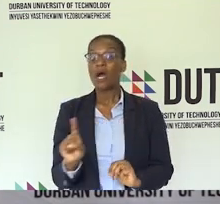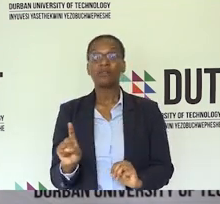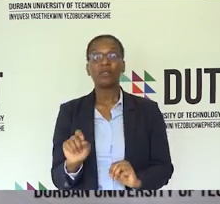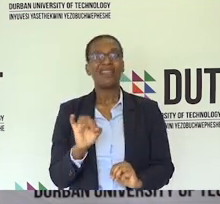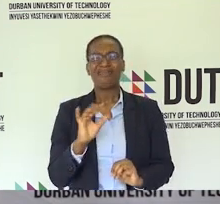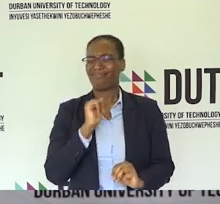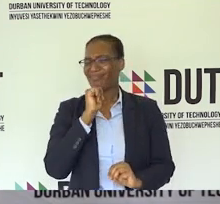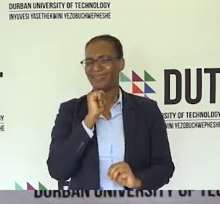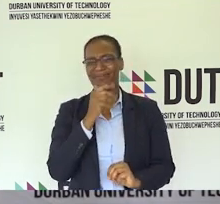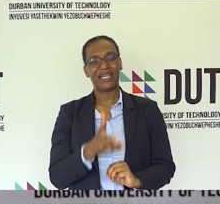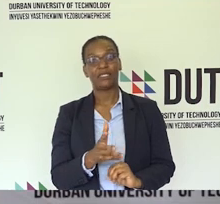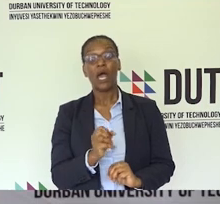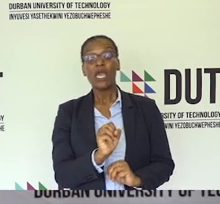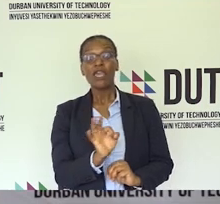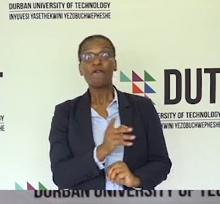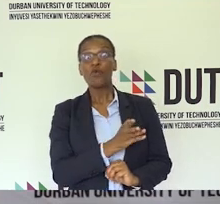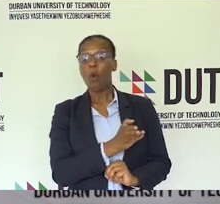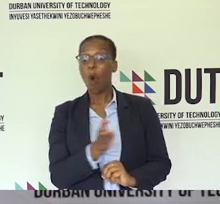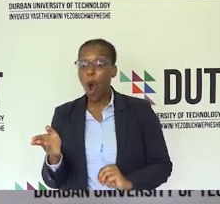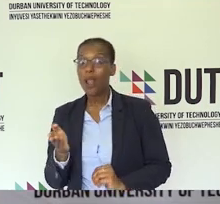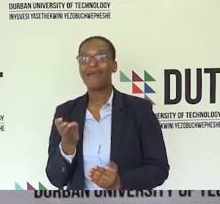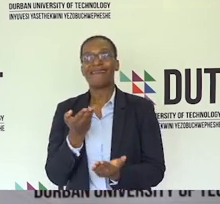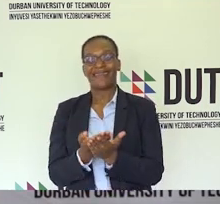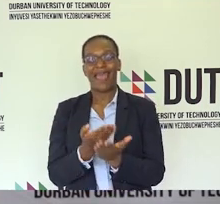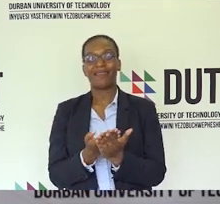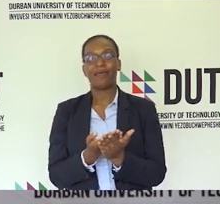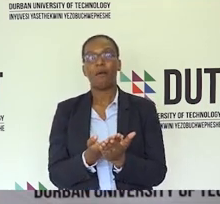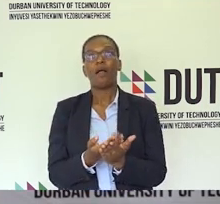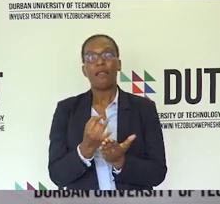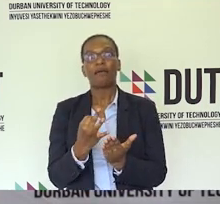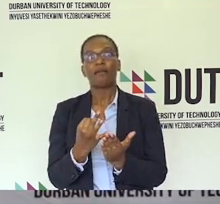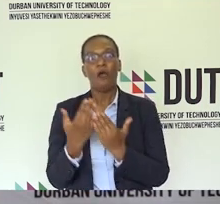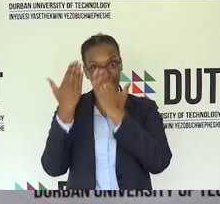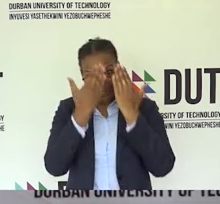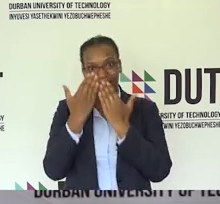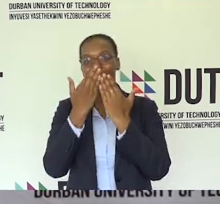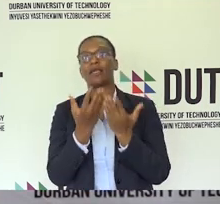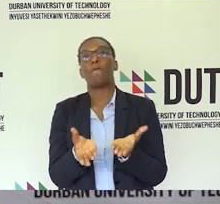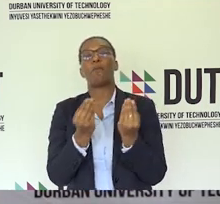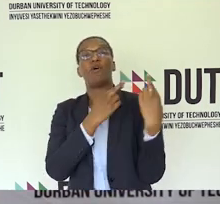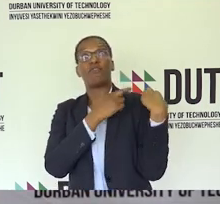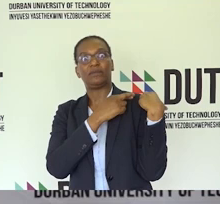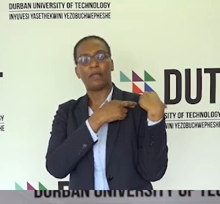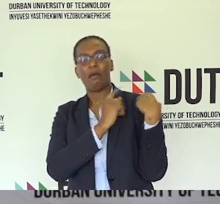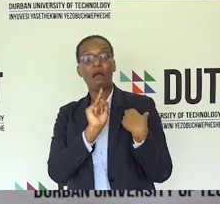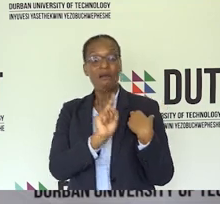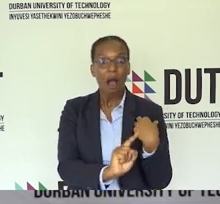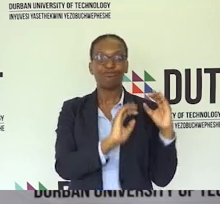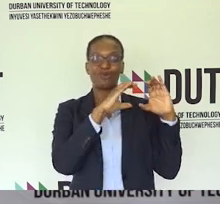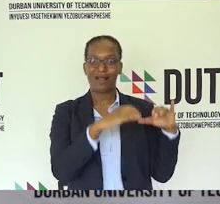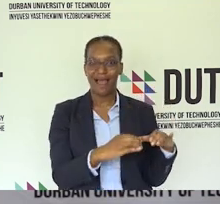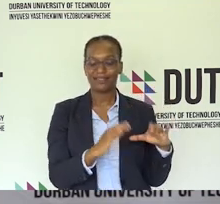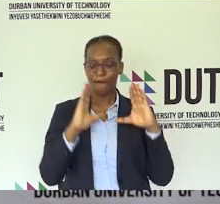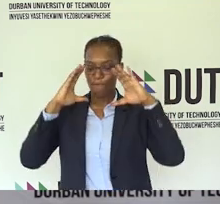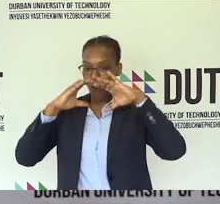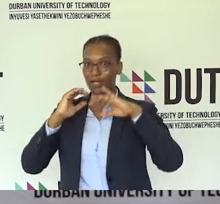it will matter unless all of you fulfill your responsibilities, unless you show up for classes, pay